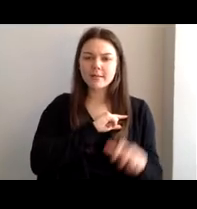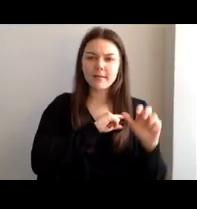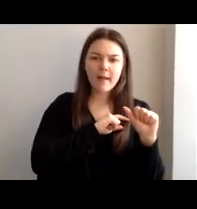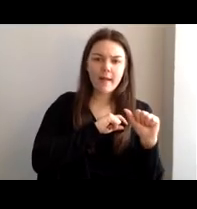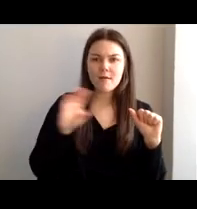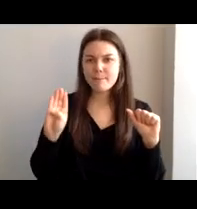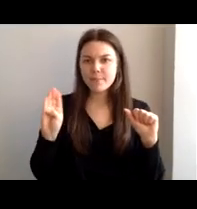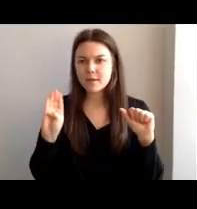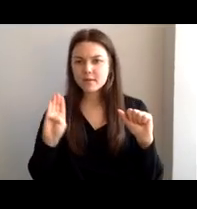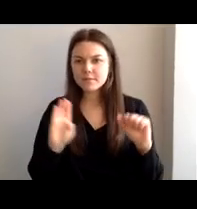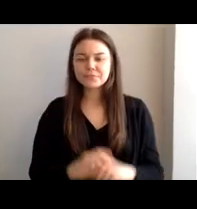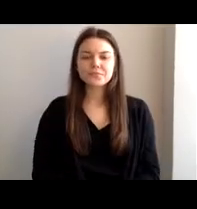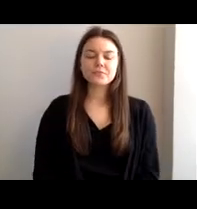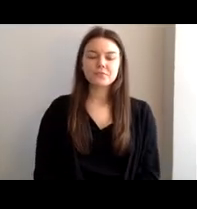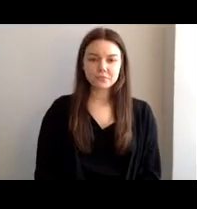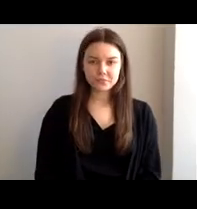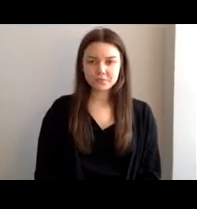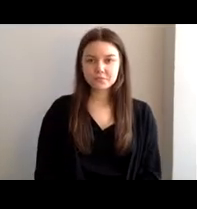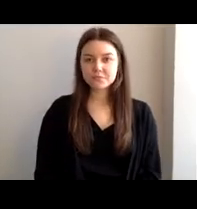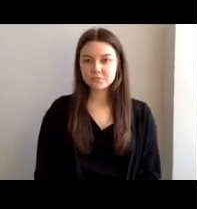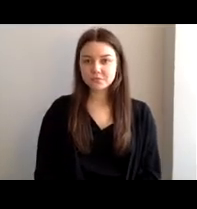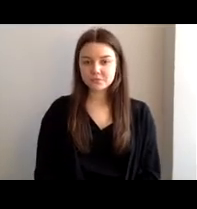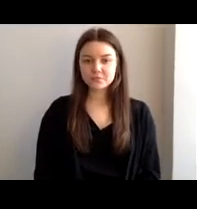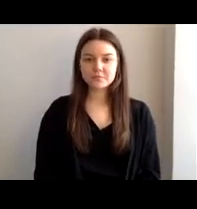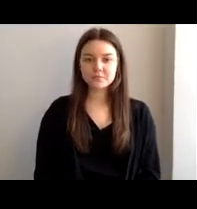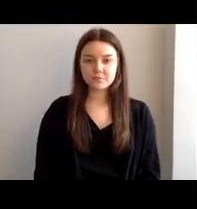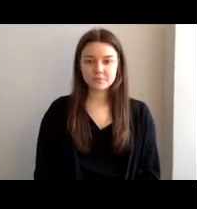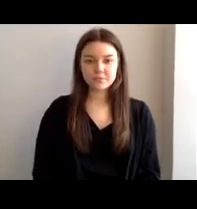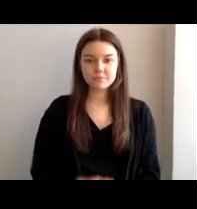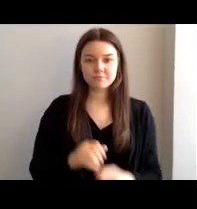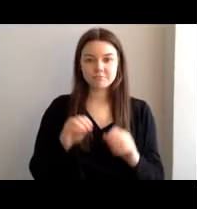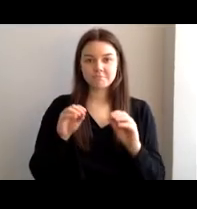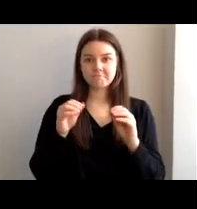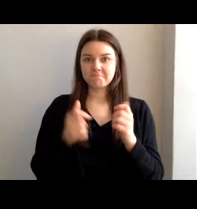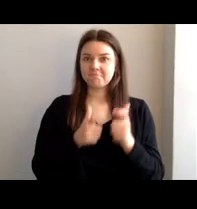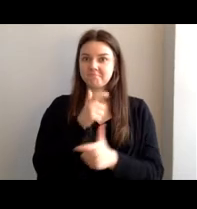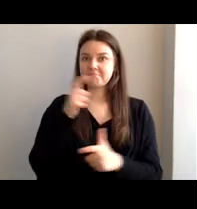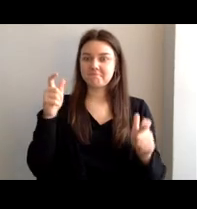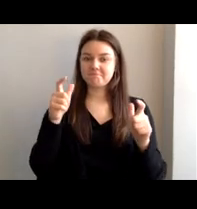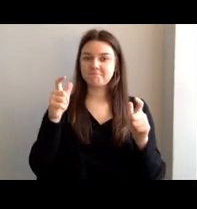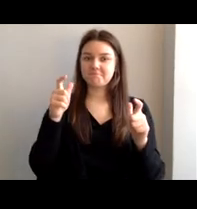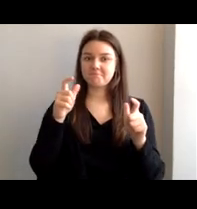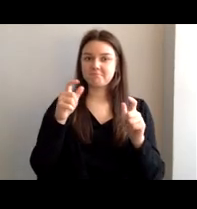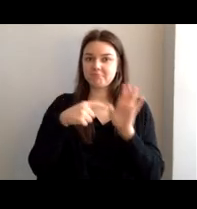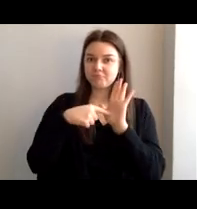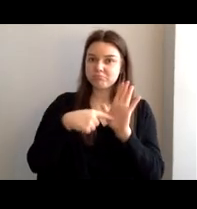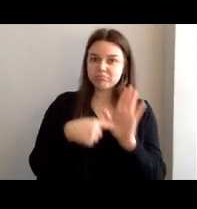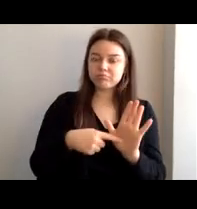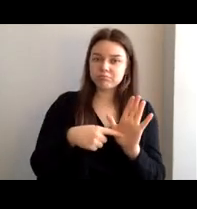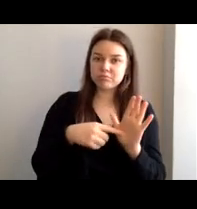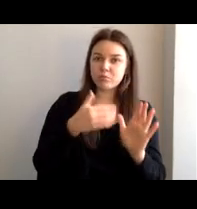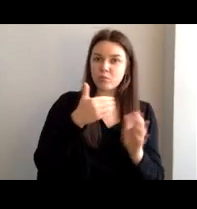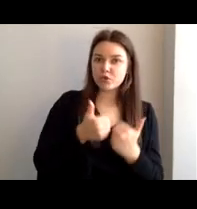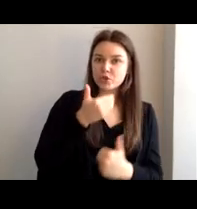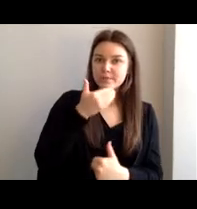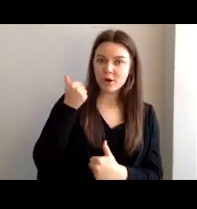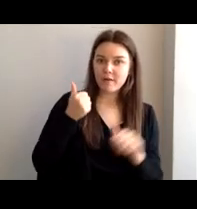this is Grace in the chat box. So there's a big indicator there. Which one looks healthier, A or B? Let's